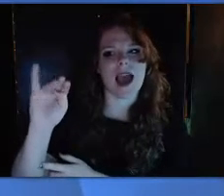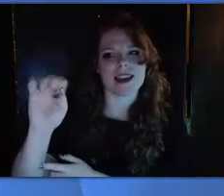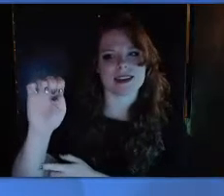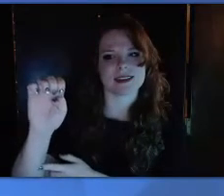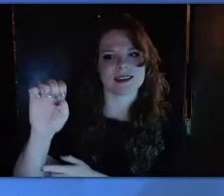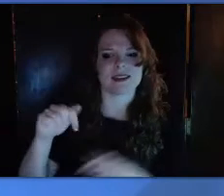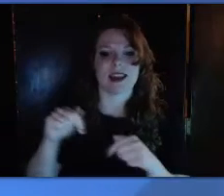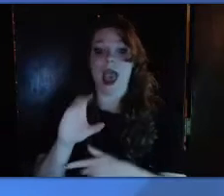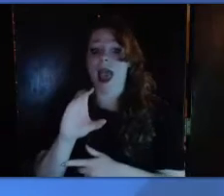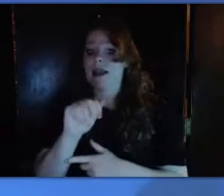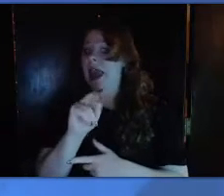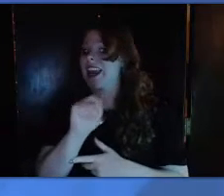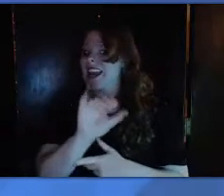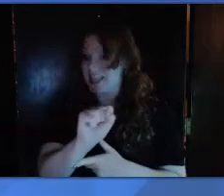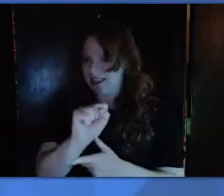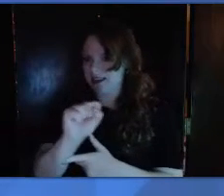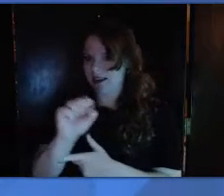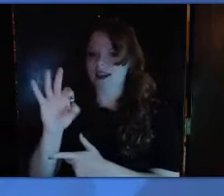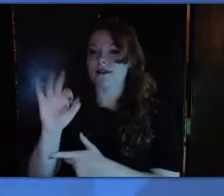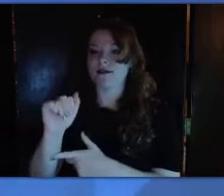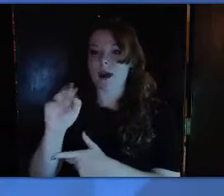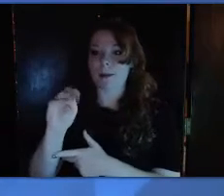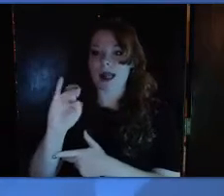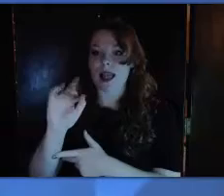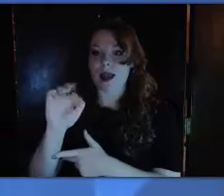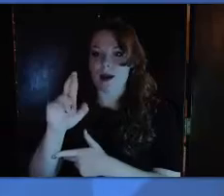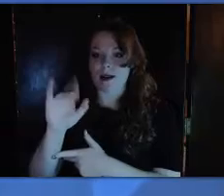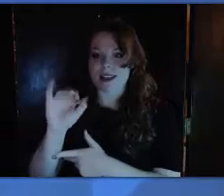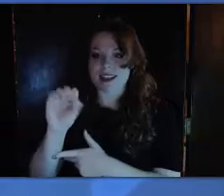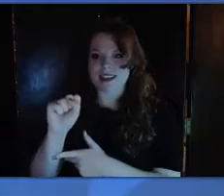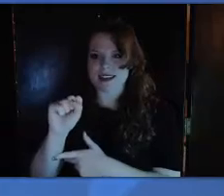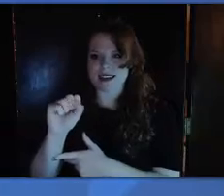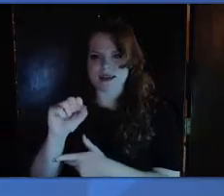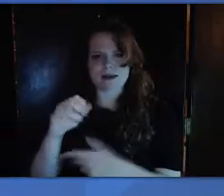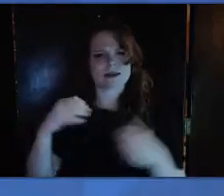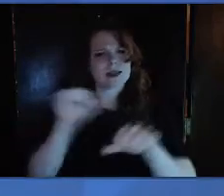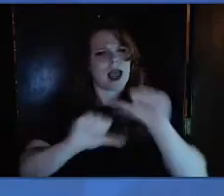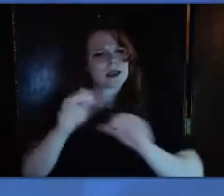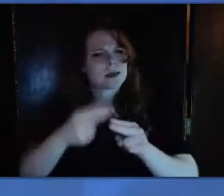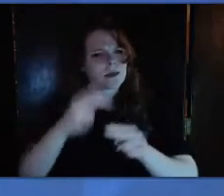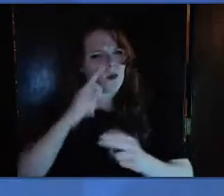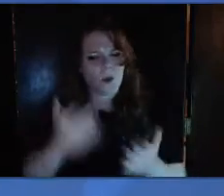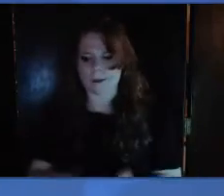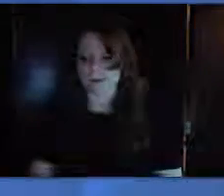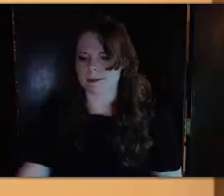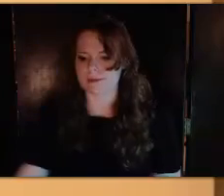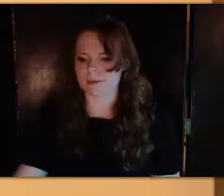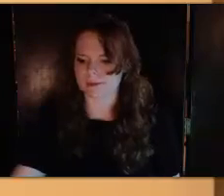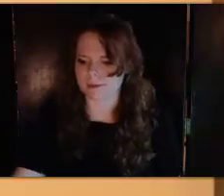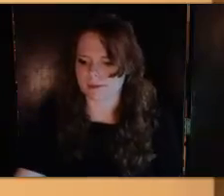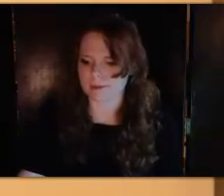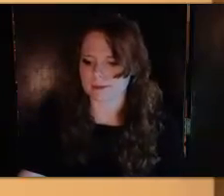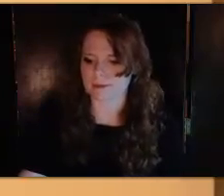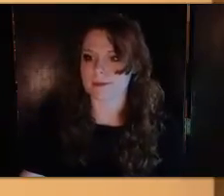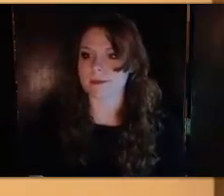Canis familiaris is the scientific name for what animal? We'll have that answer for you after the news.